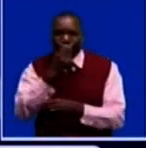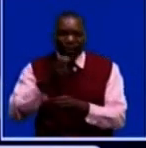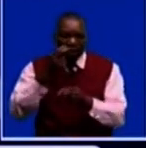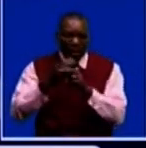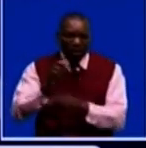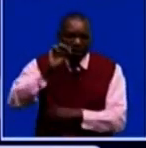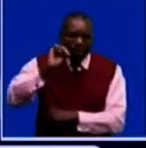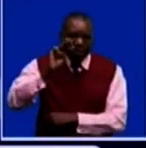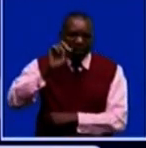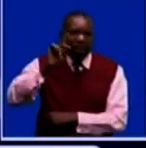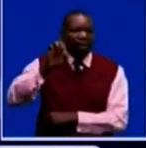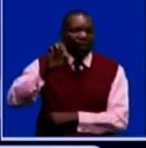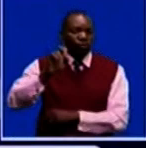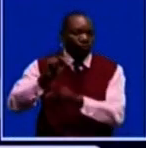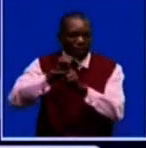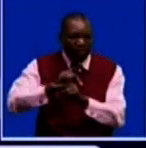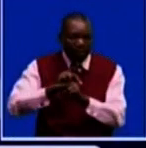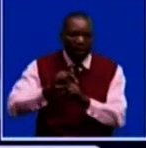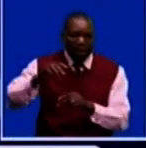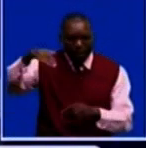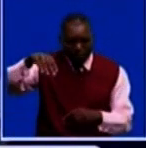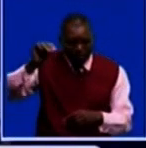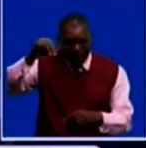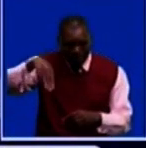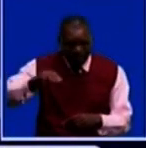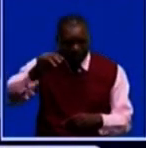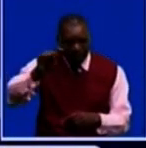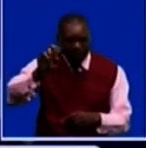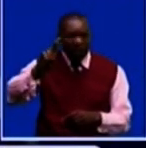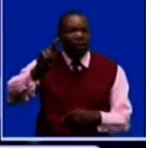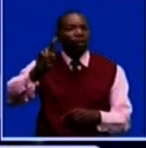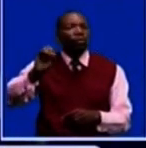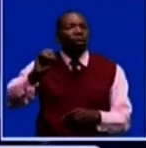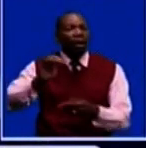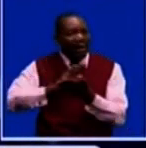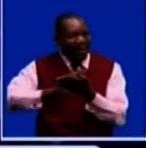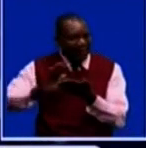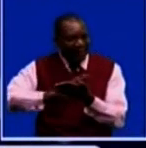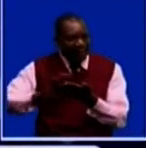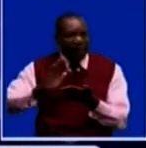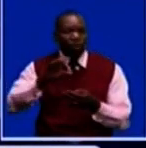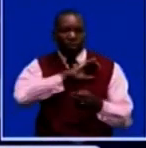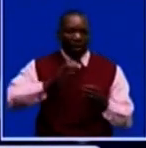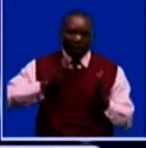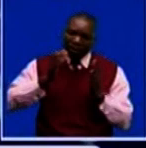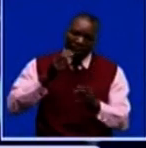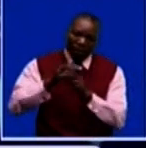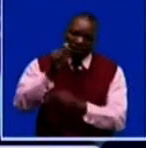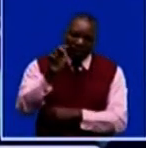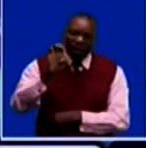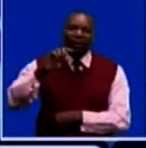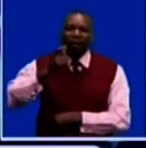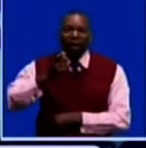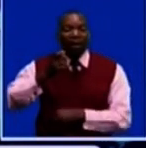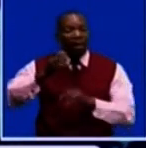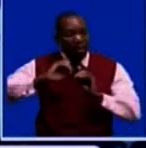the launch of the Keep Matero Clean campaign. And Matero Ward 28 Councillor Annie Chinyanta said sensitizations